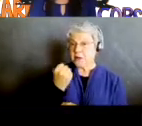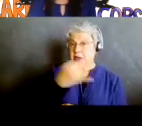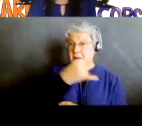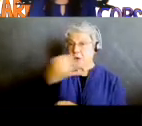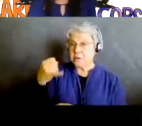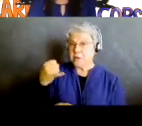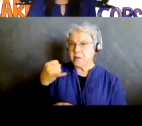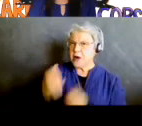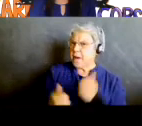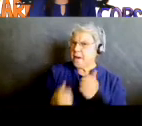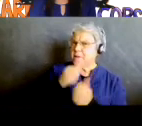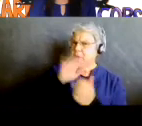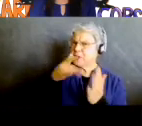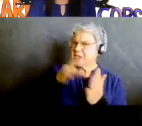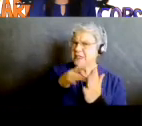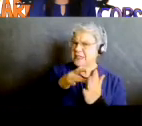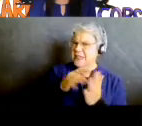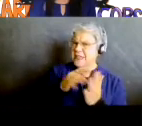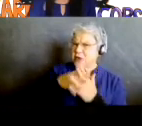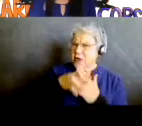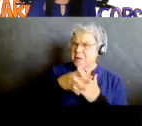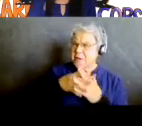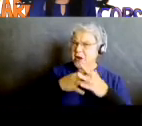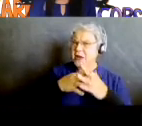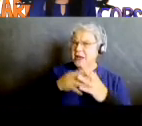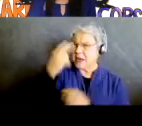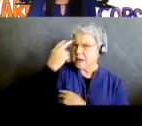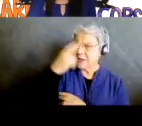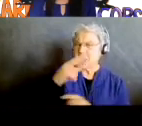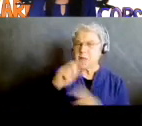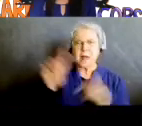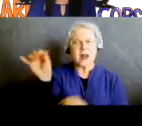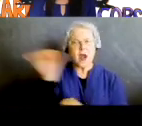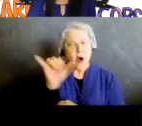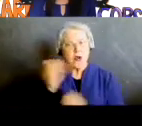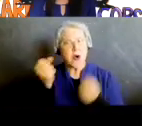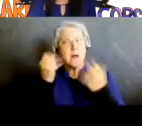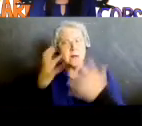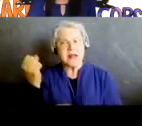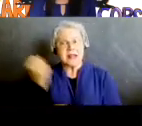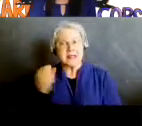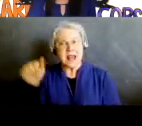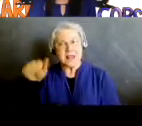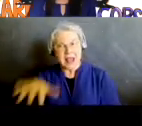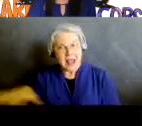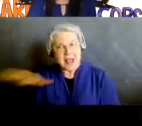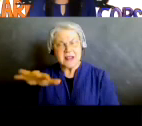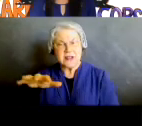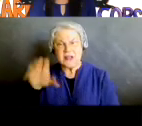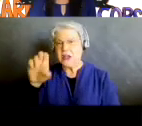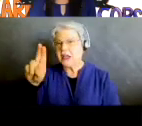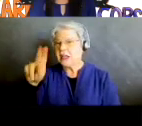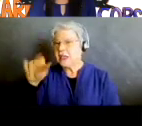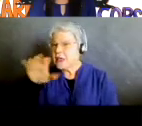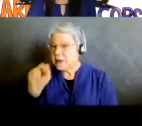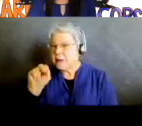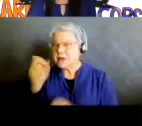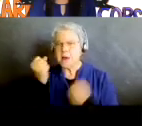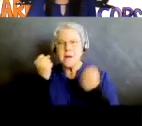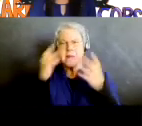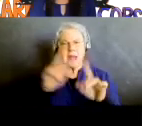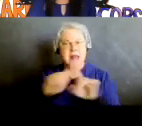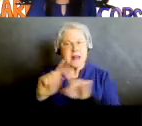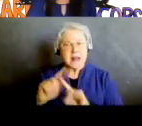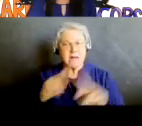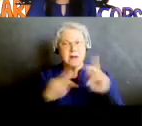Central Americans and Mexicans, but there are also many South Asian migrants, Haitians, Cubans, many people from all over the world,